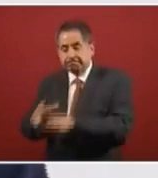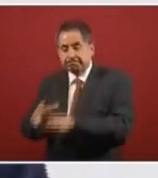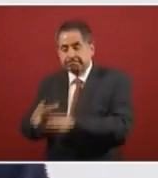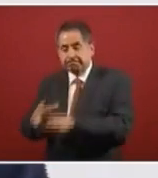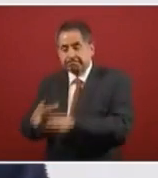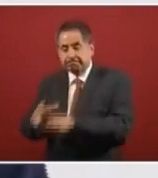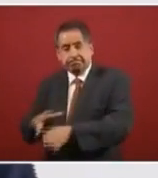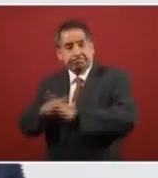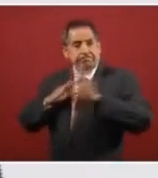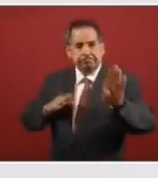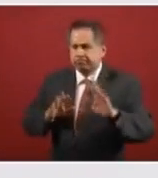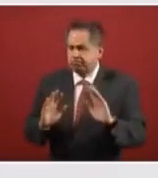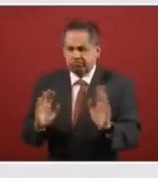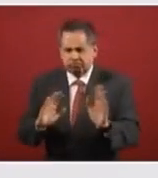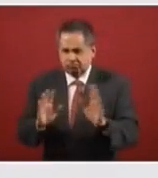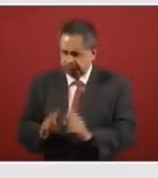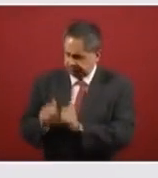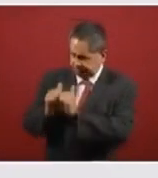abandon